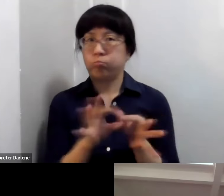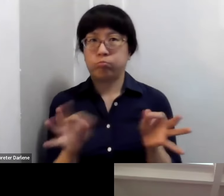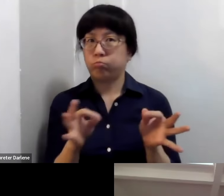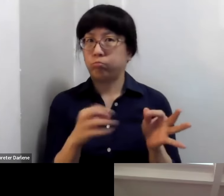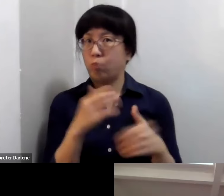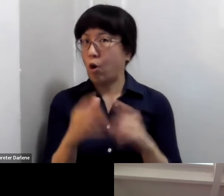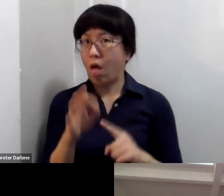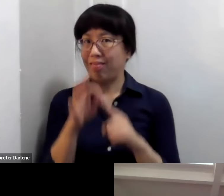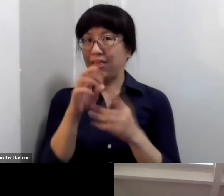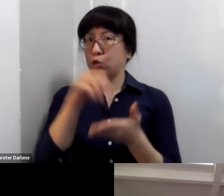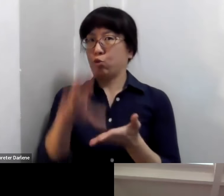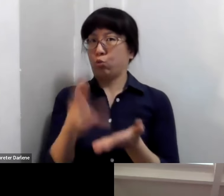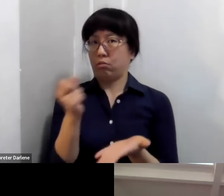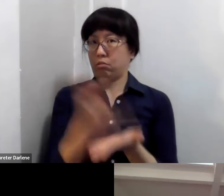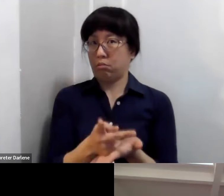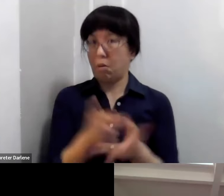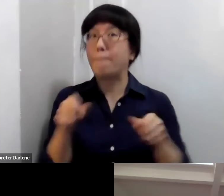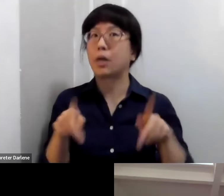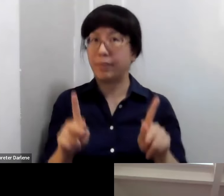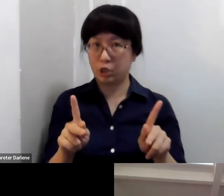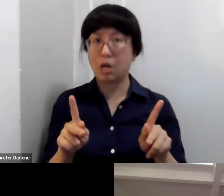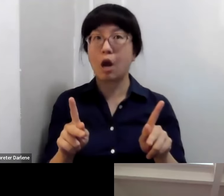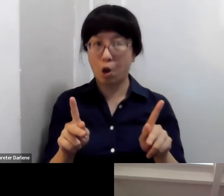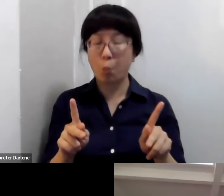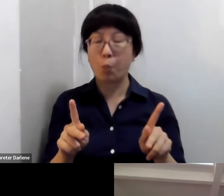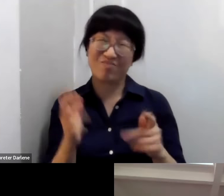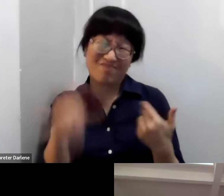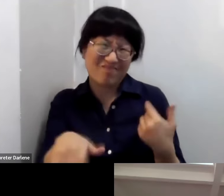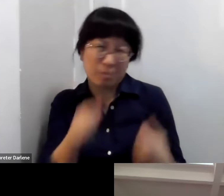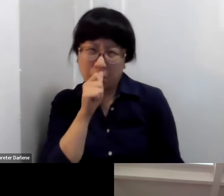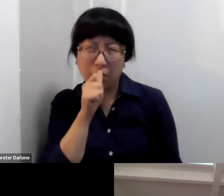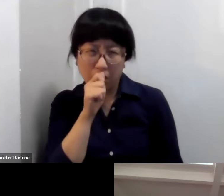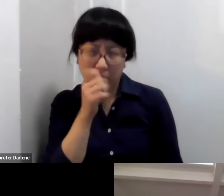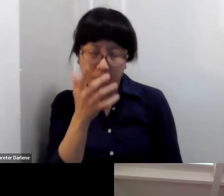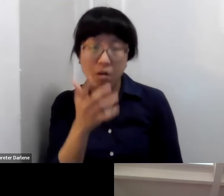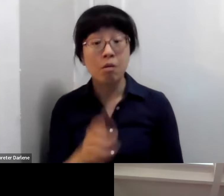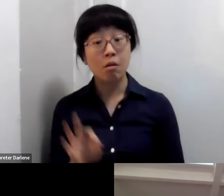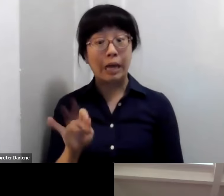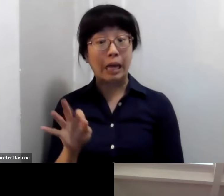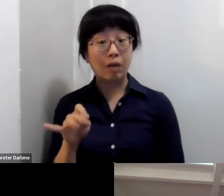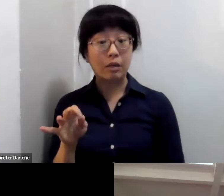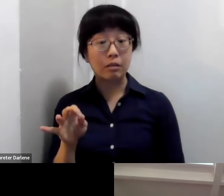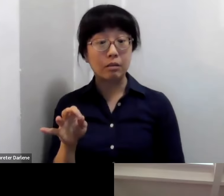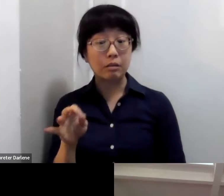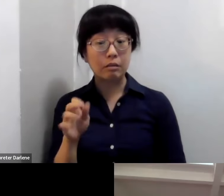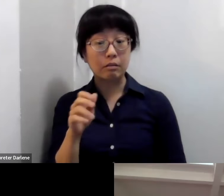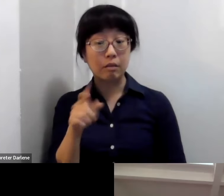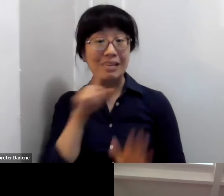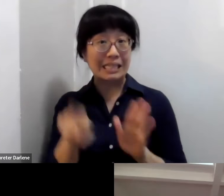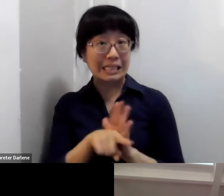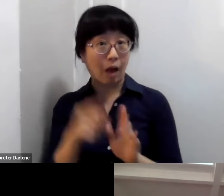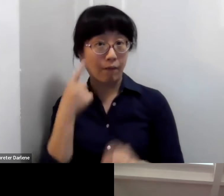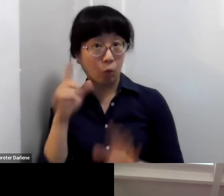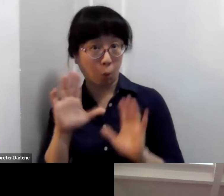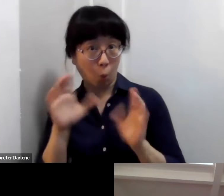the student. So we need their permission just because that's personal. But definitely if it's assigned in the course and it's needed to